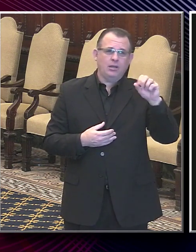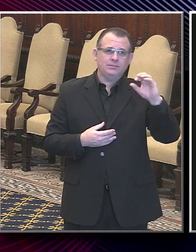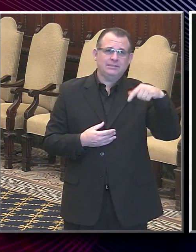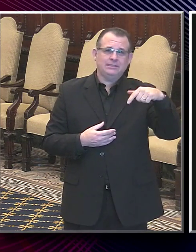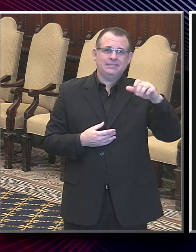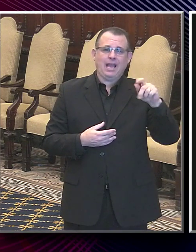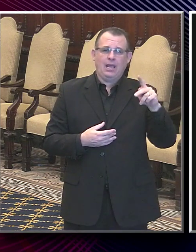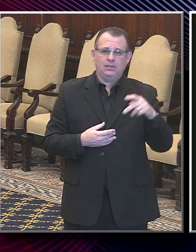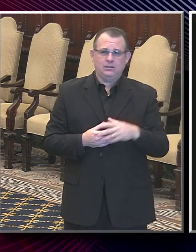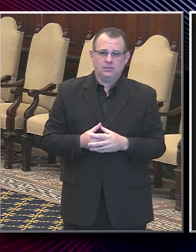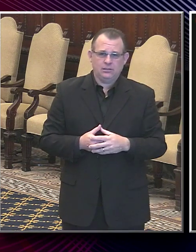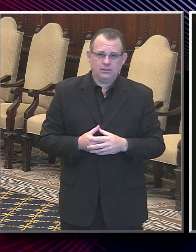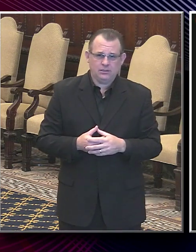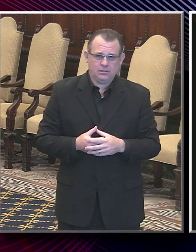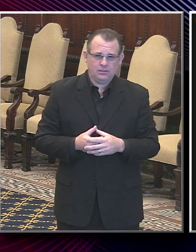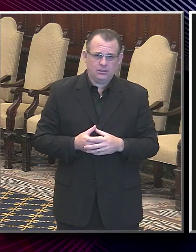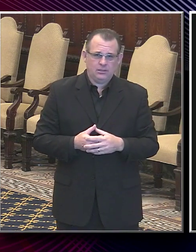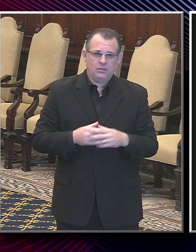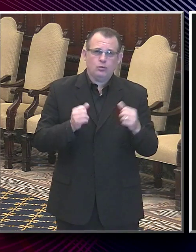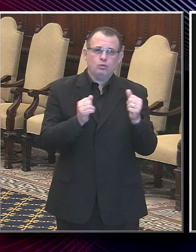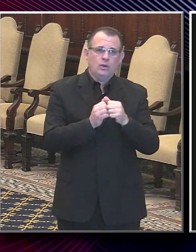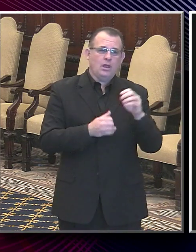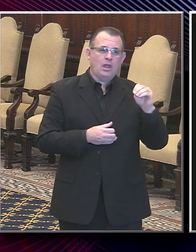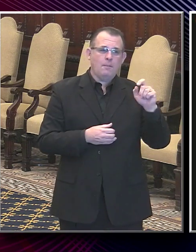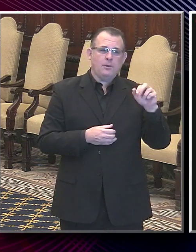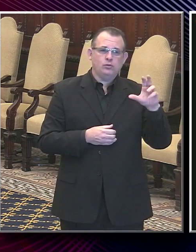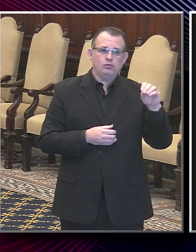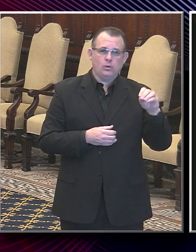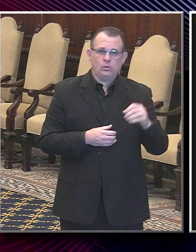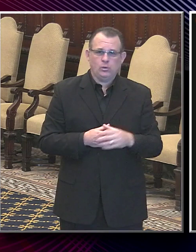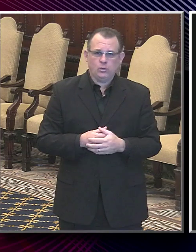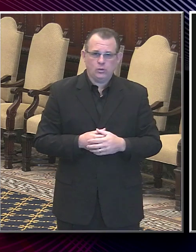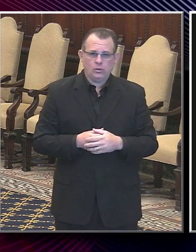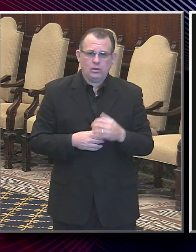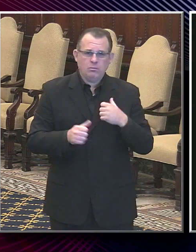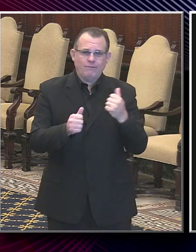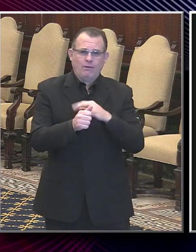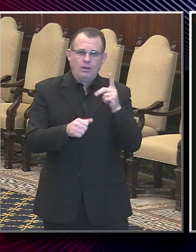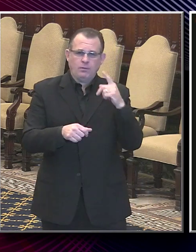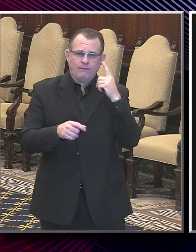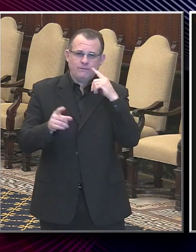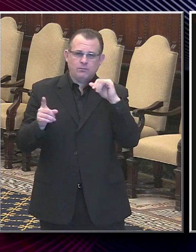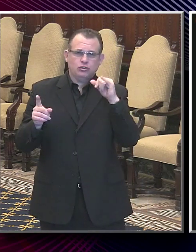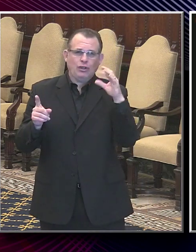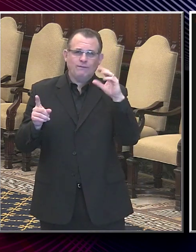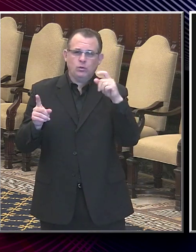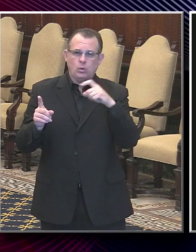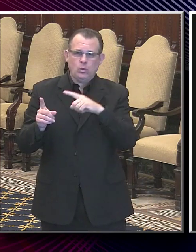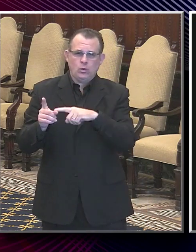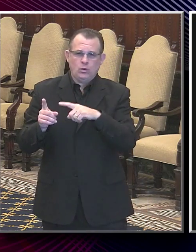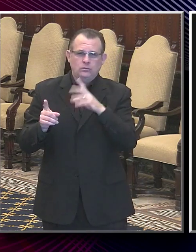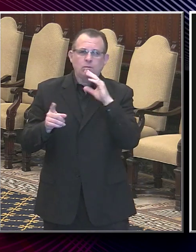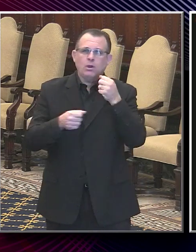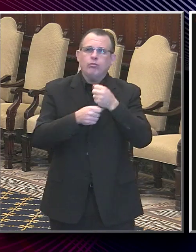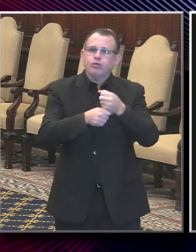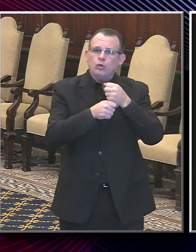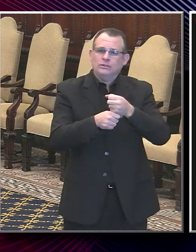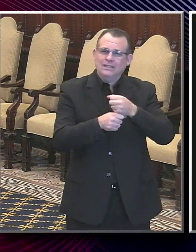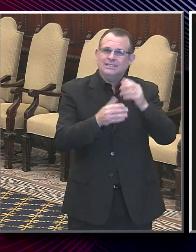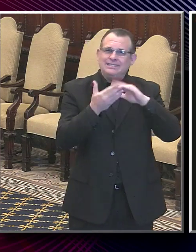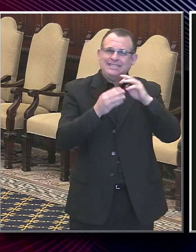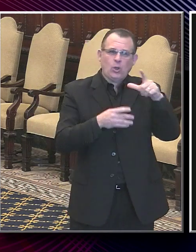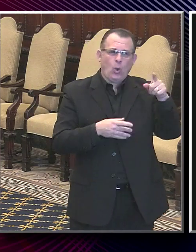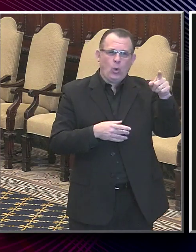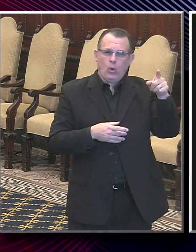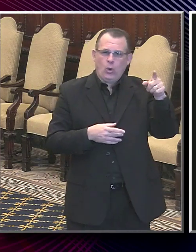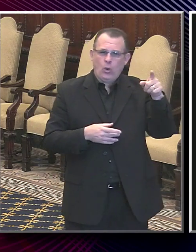Hello, this question's for the mayor, following up on Geoff Cole's question about the protest outside City Hall. So those protesters were city